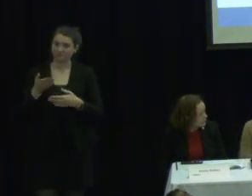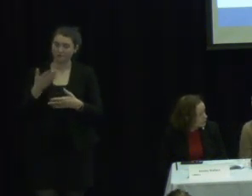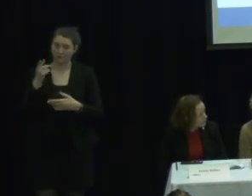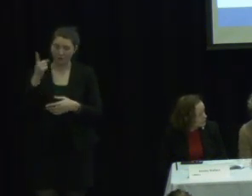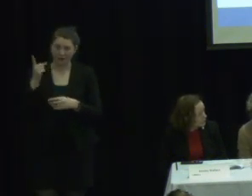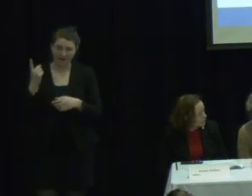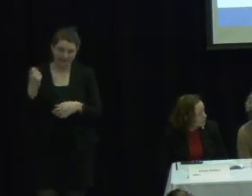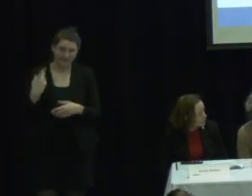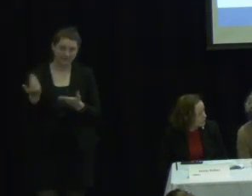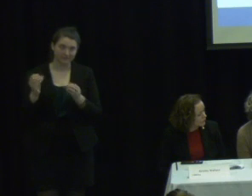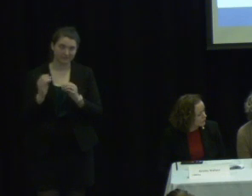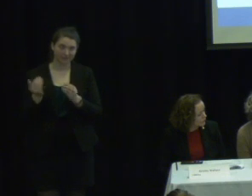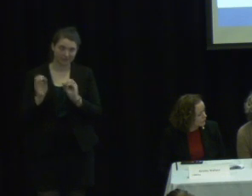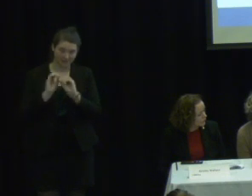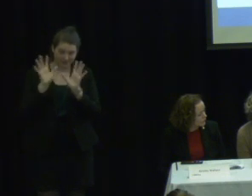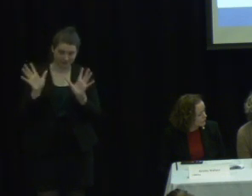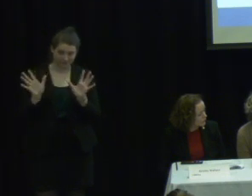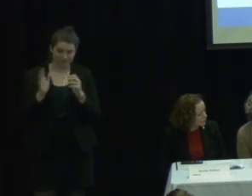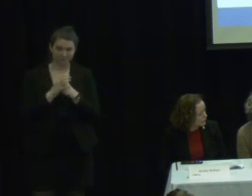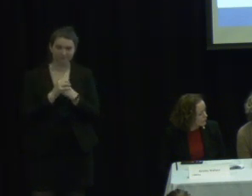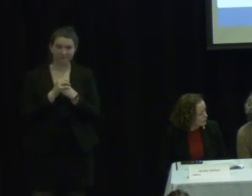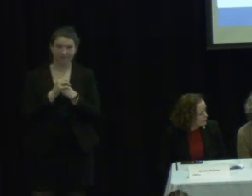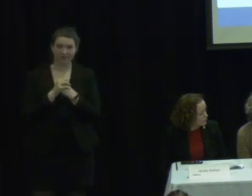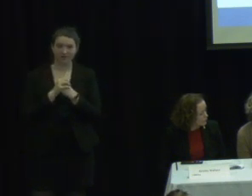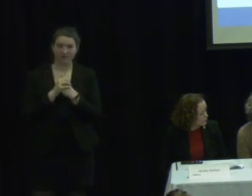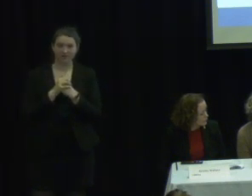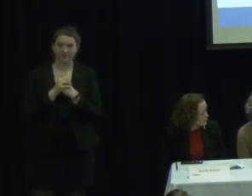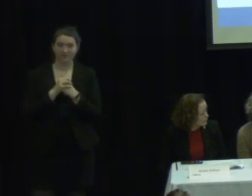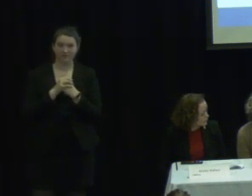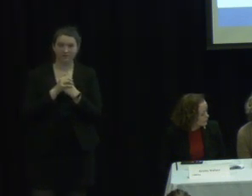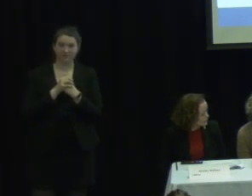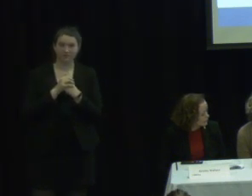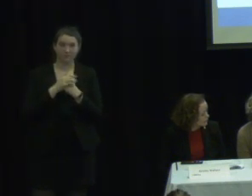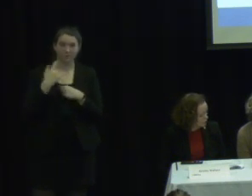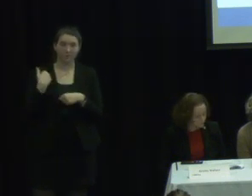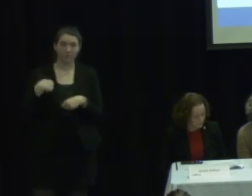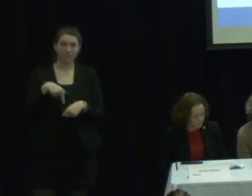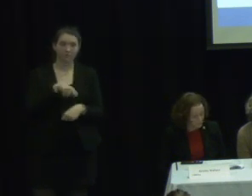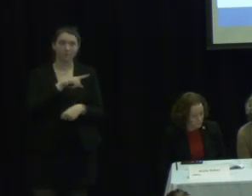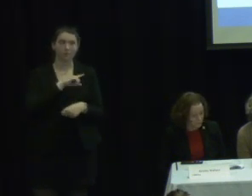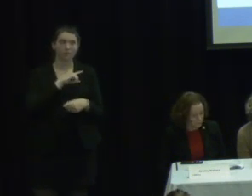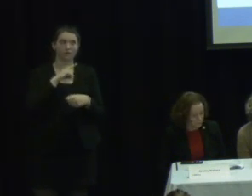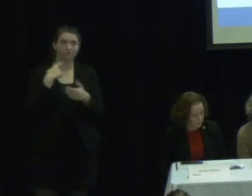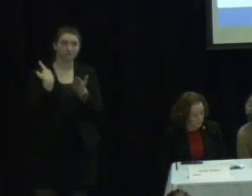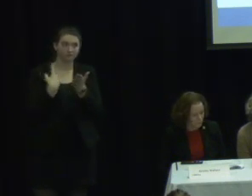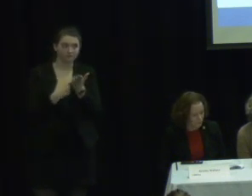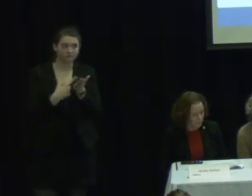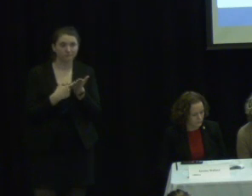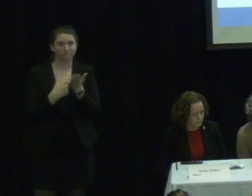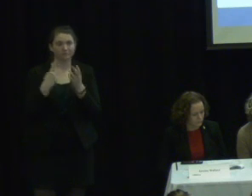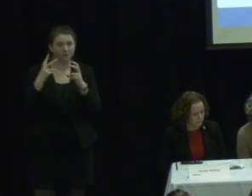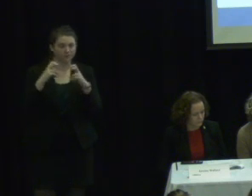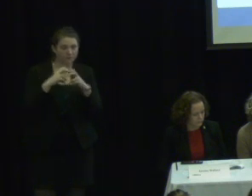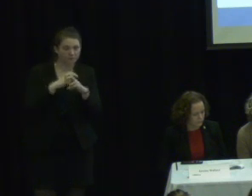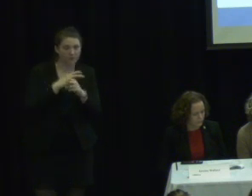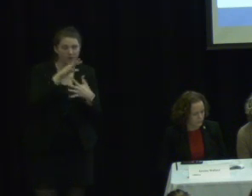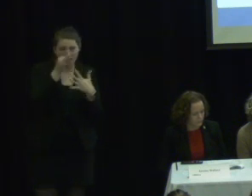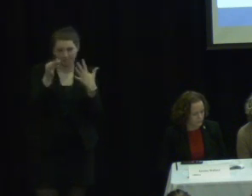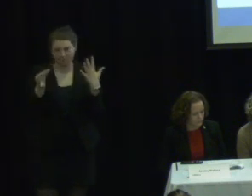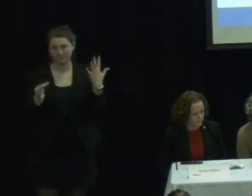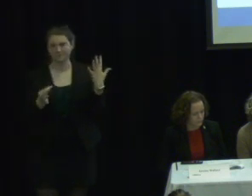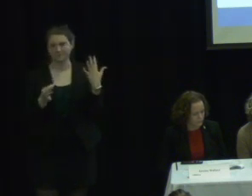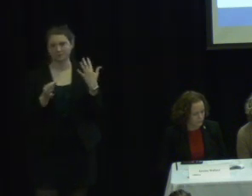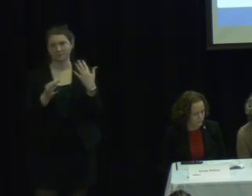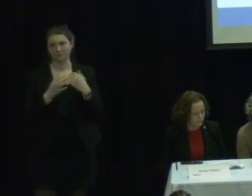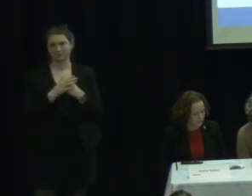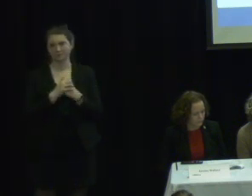clarification. And the reality is we're looking at, as we talked, we're exploring every option that's out